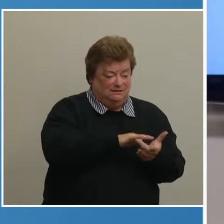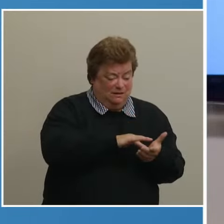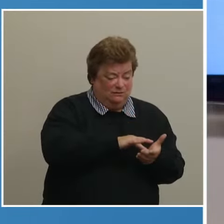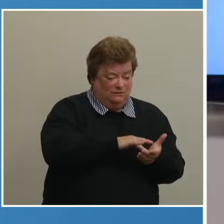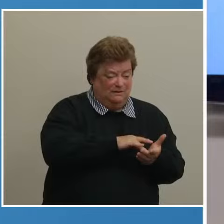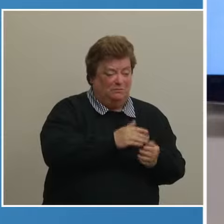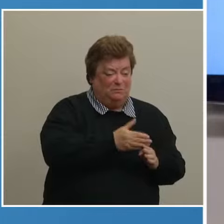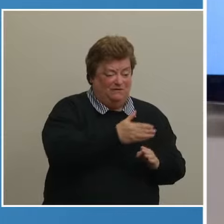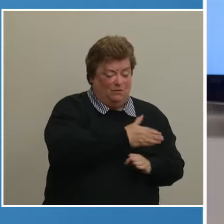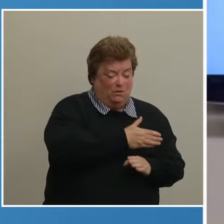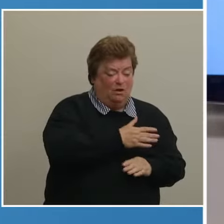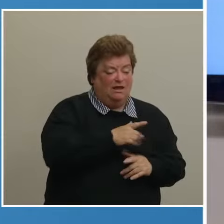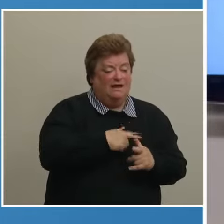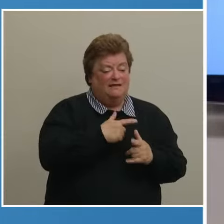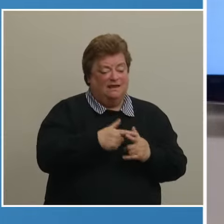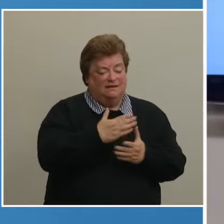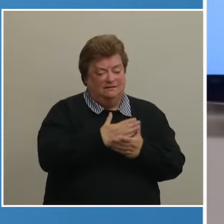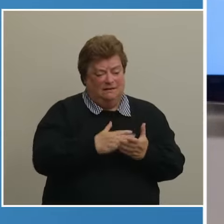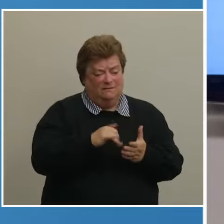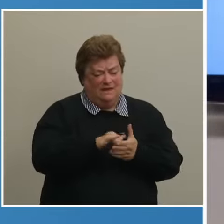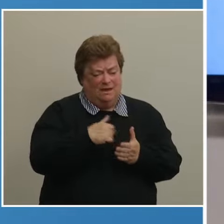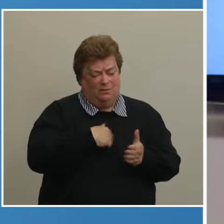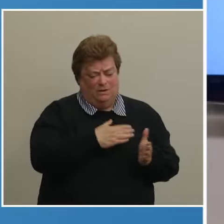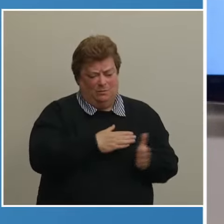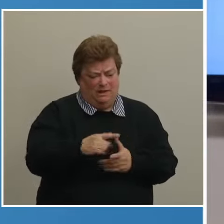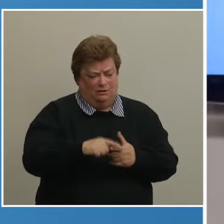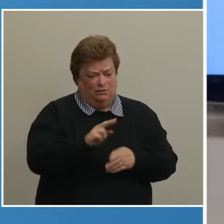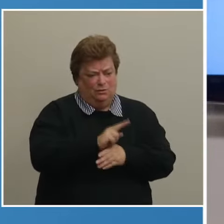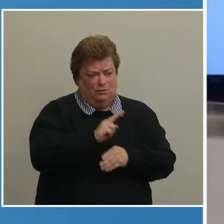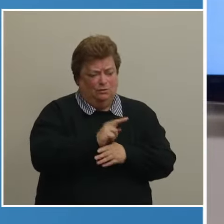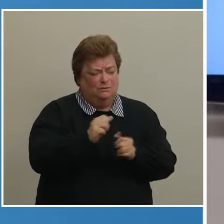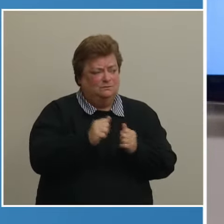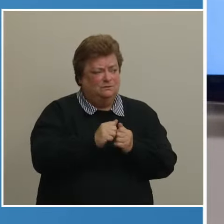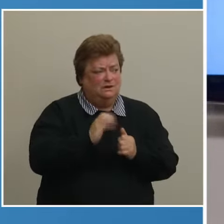another number of doses that we were going to be using with